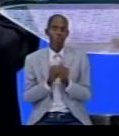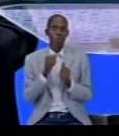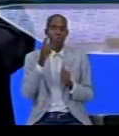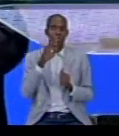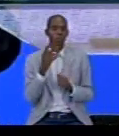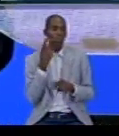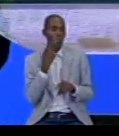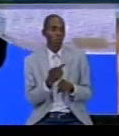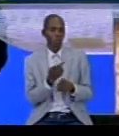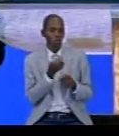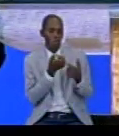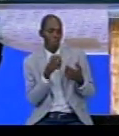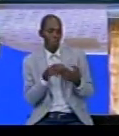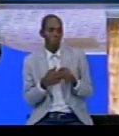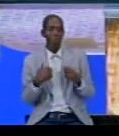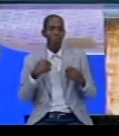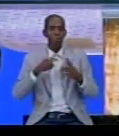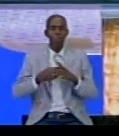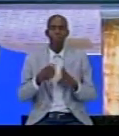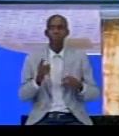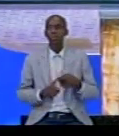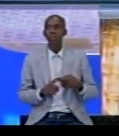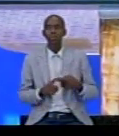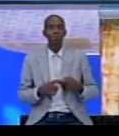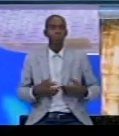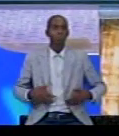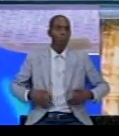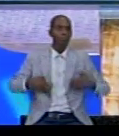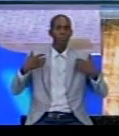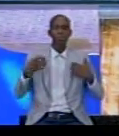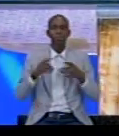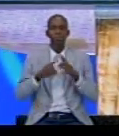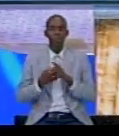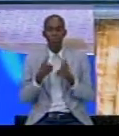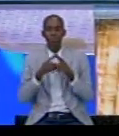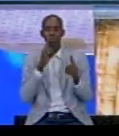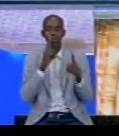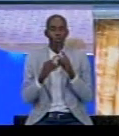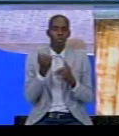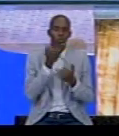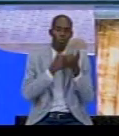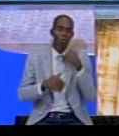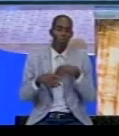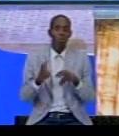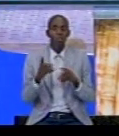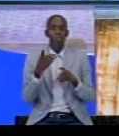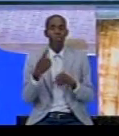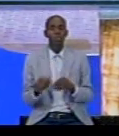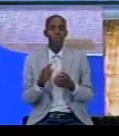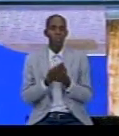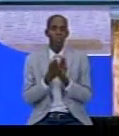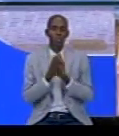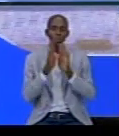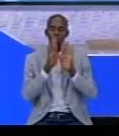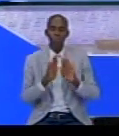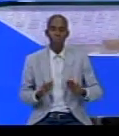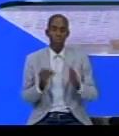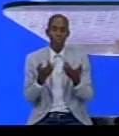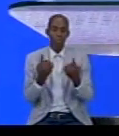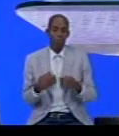we're jolted and we begin to talk in an erratic manner. The peace that comes with salvation